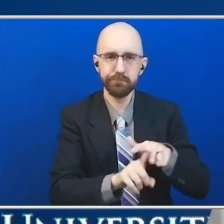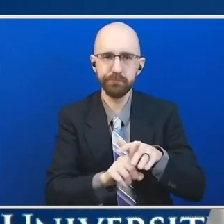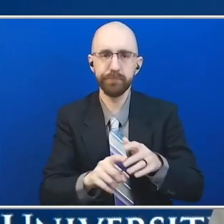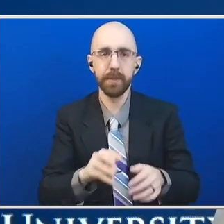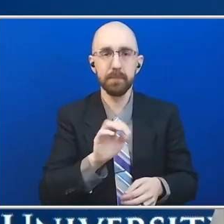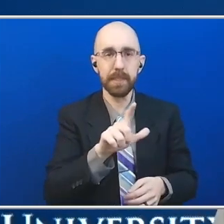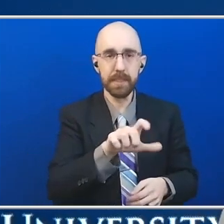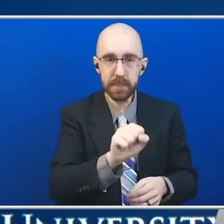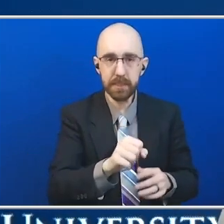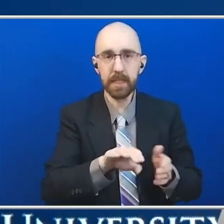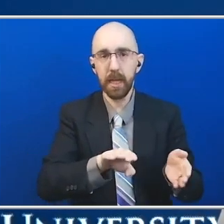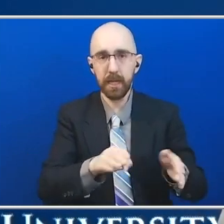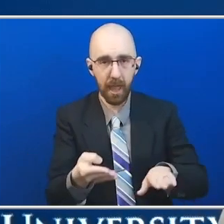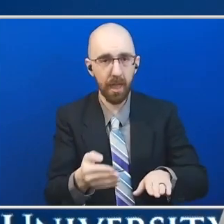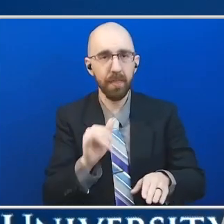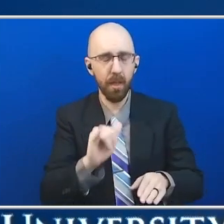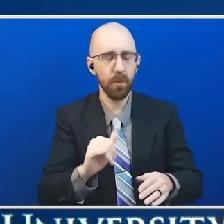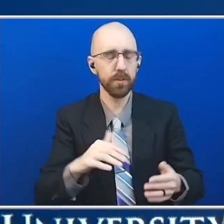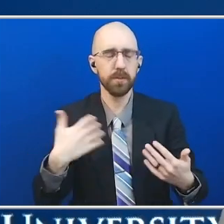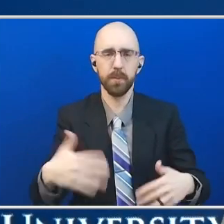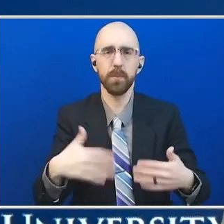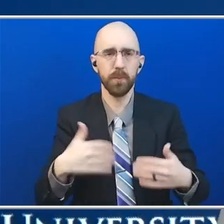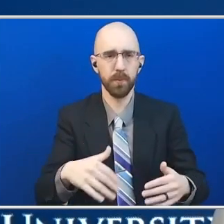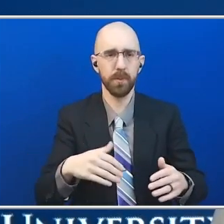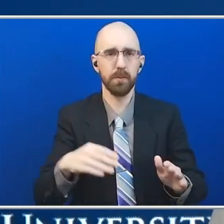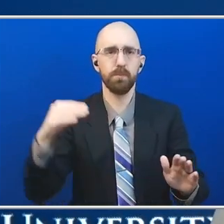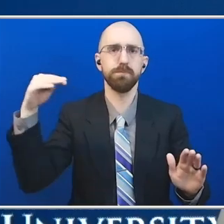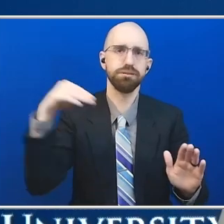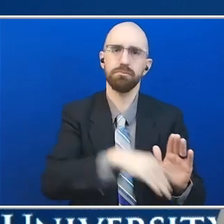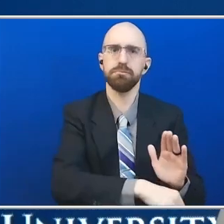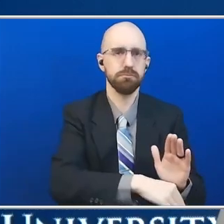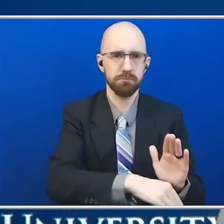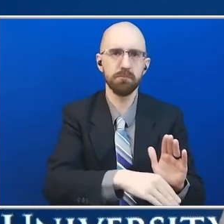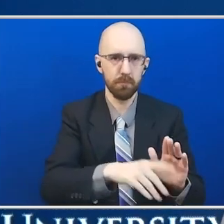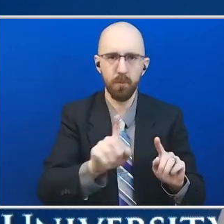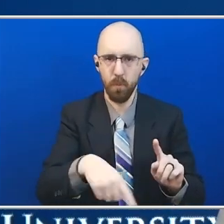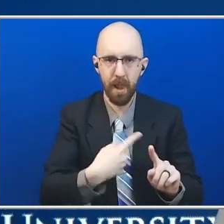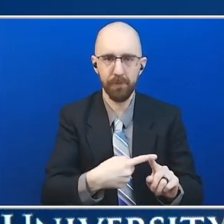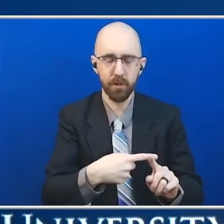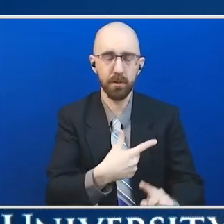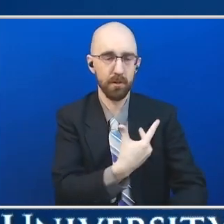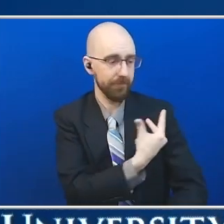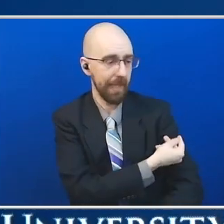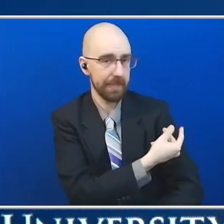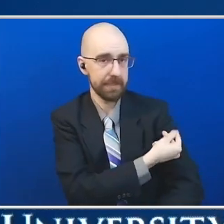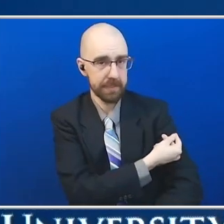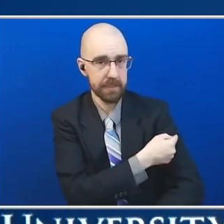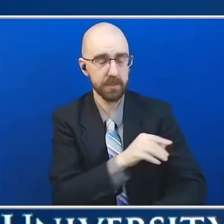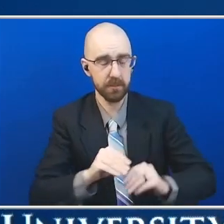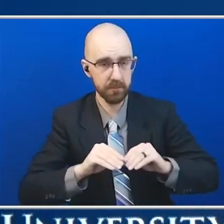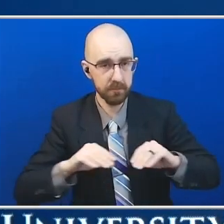those significantly, precipitously dropped off once the measles vaccine was